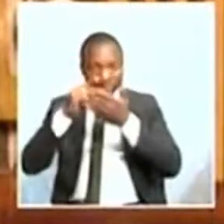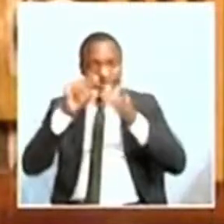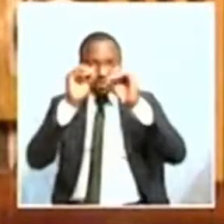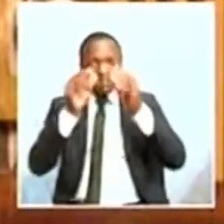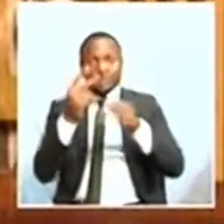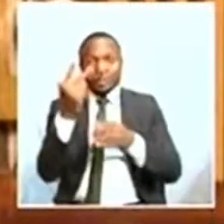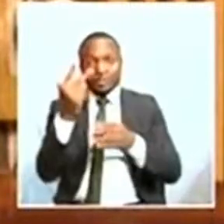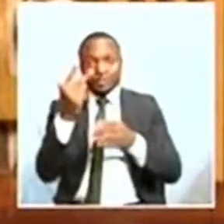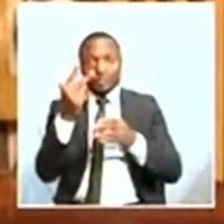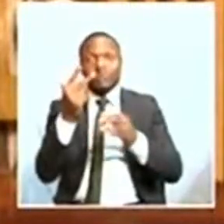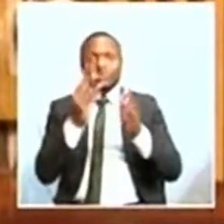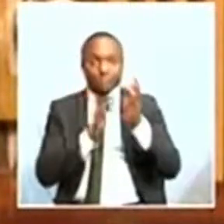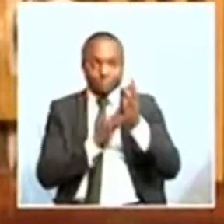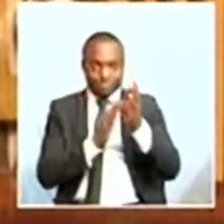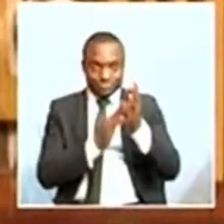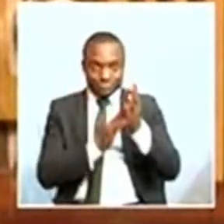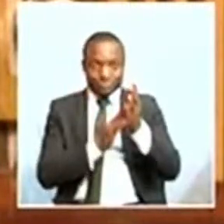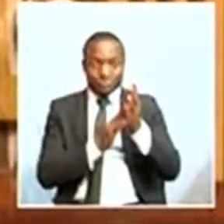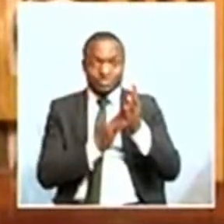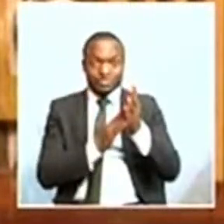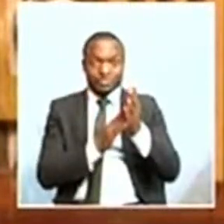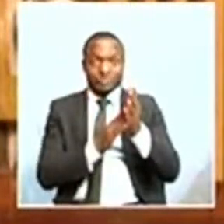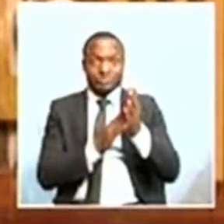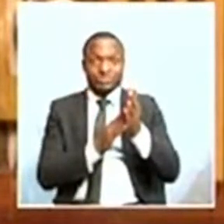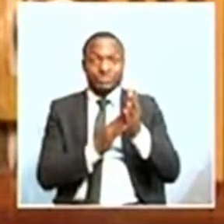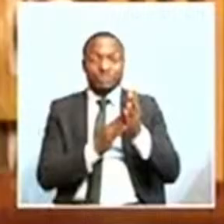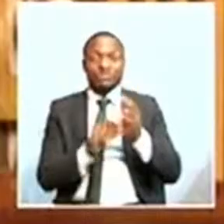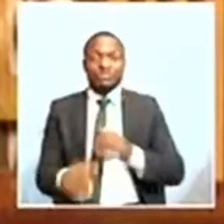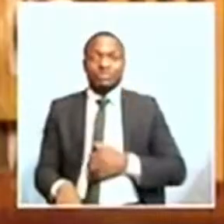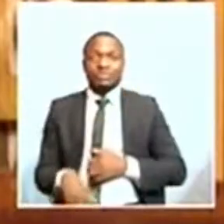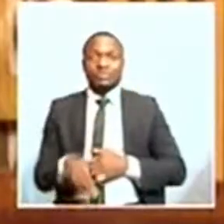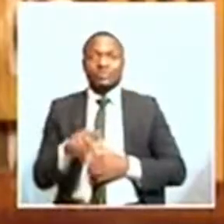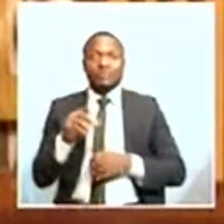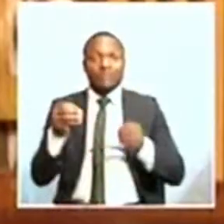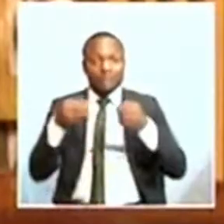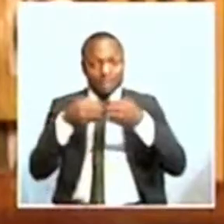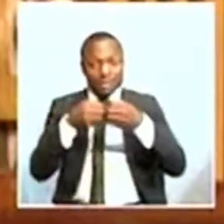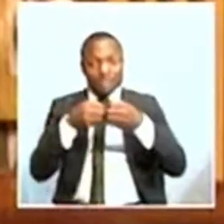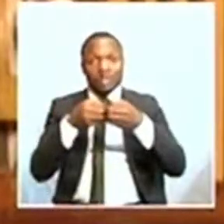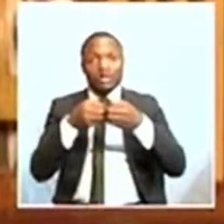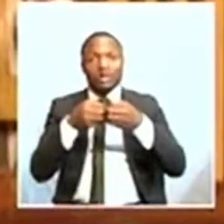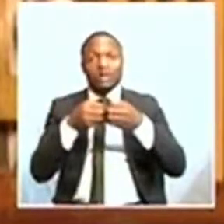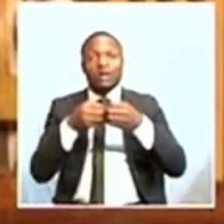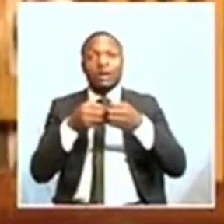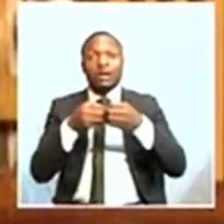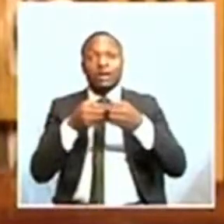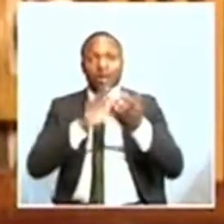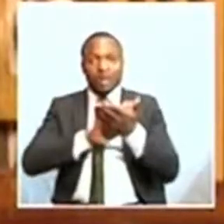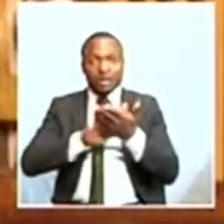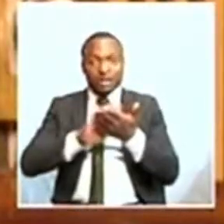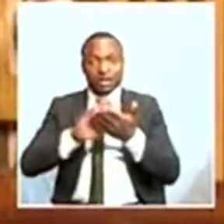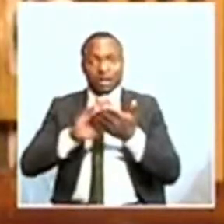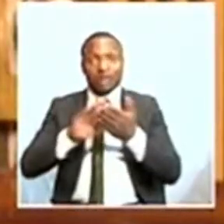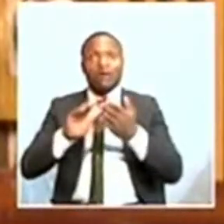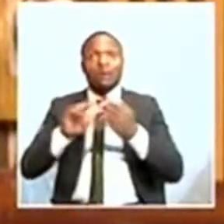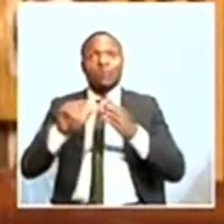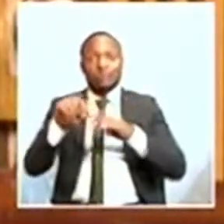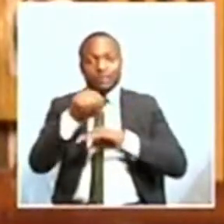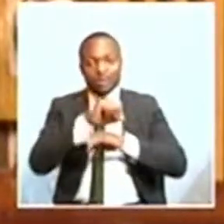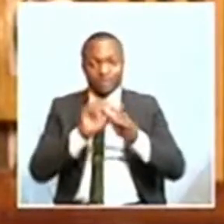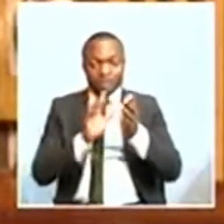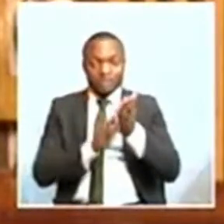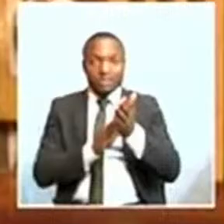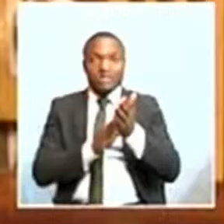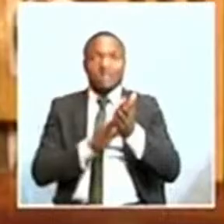from 3 learning institutions, and these learning institutions include Kabwa Secondary School, Inspire Leadership School, and